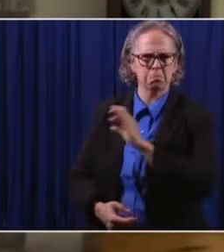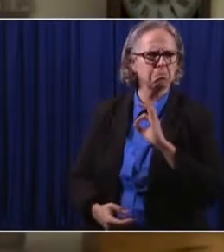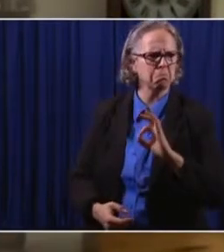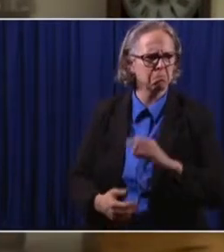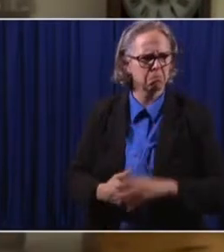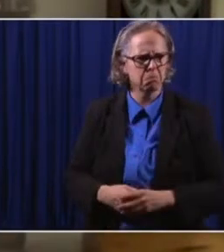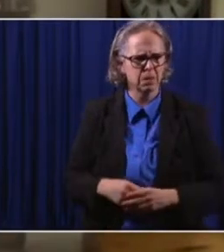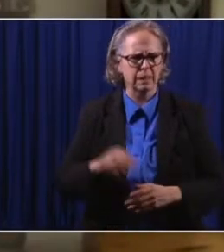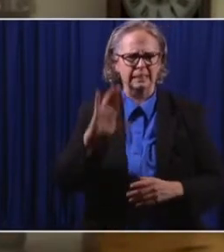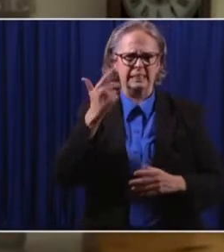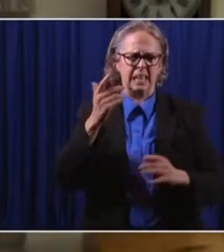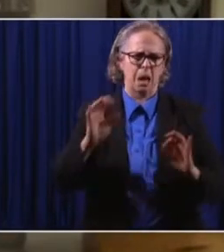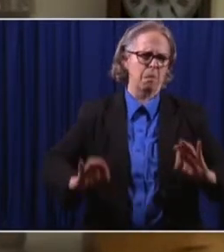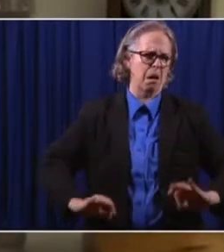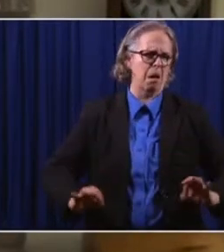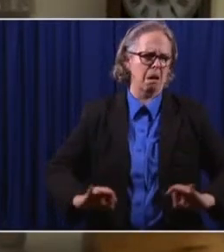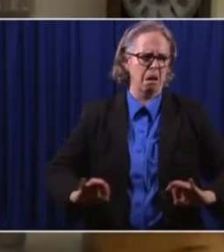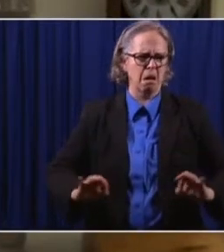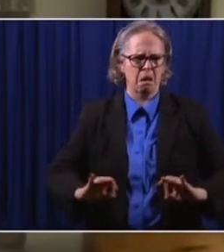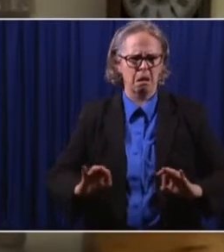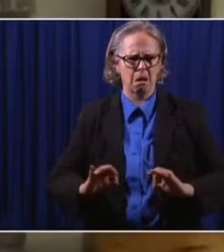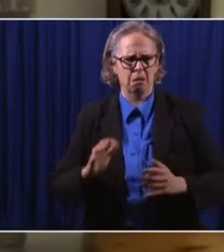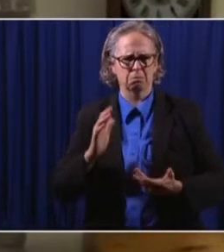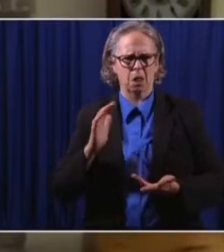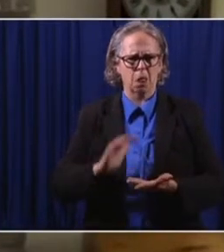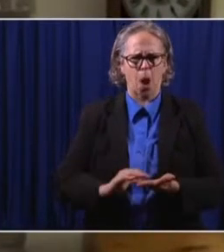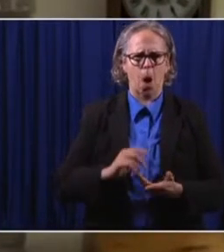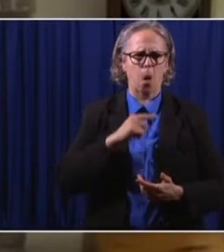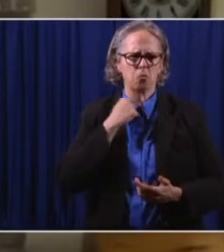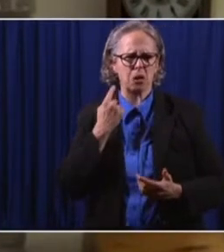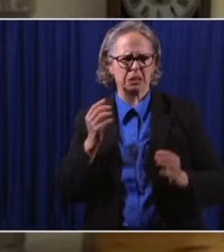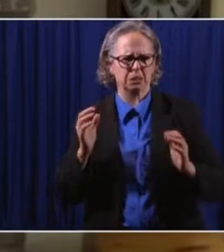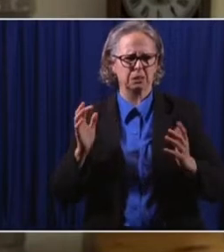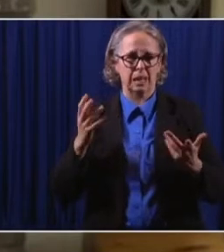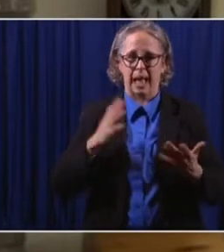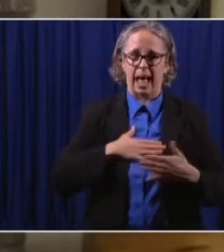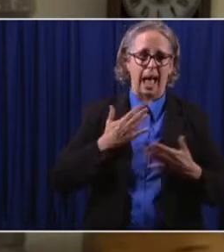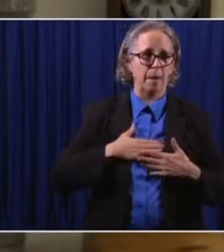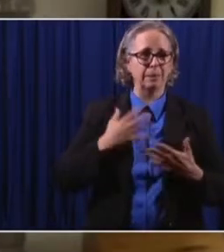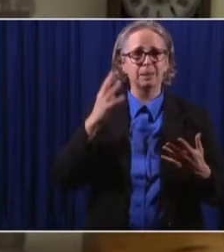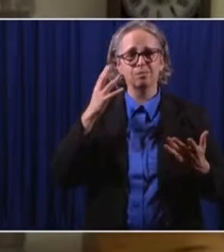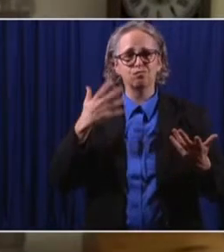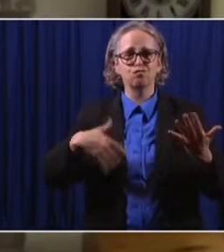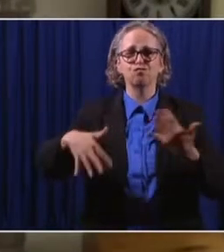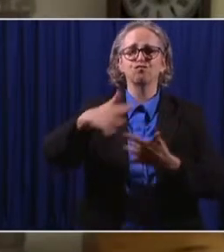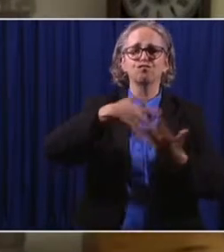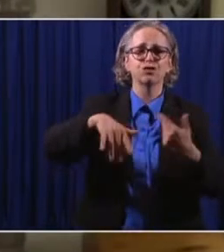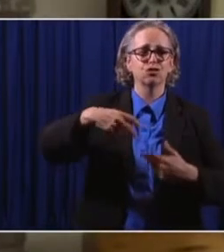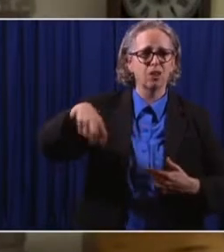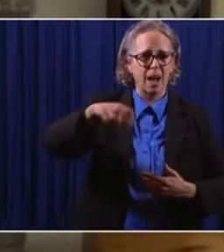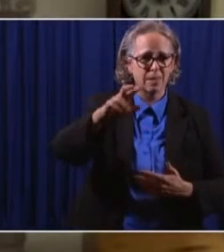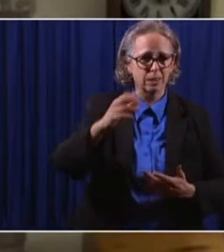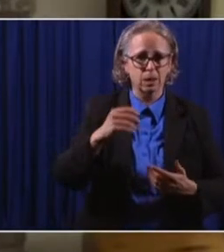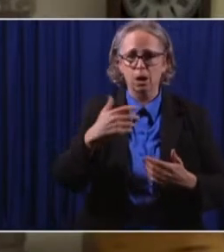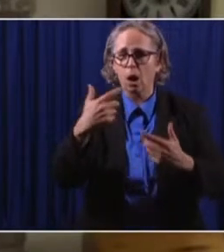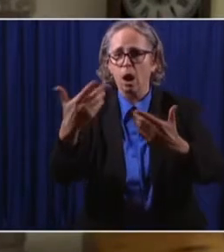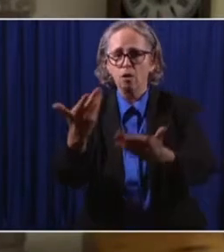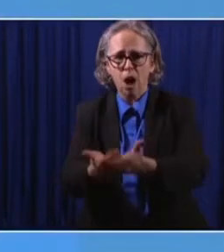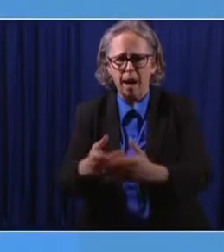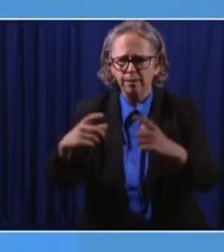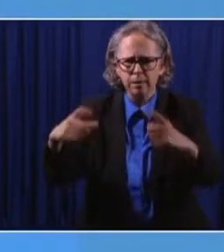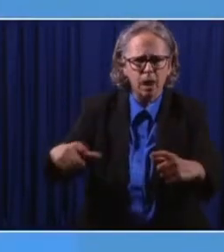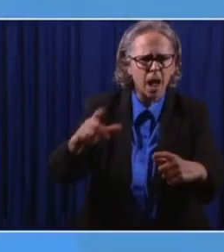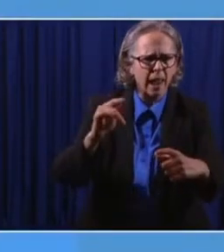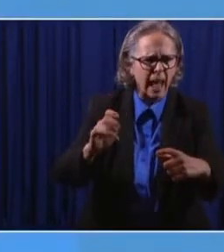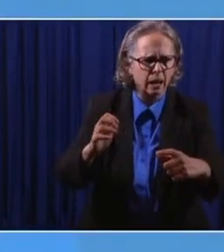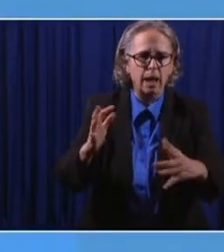benign, what would seem to be a benign, happy trip to a lake resulted in significant community spread. A couple with